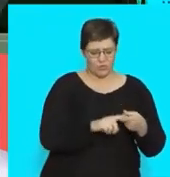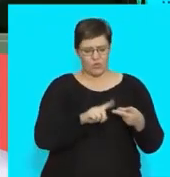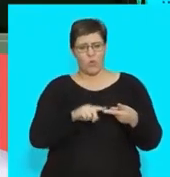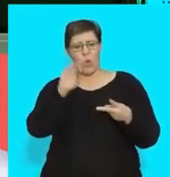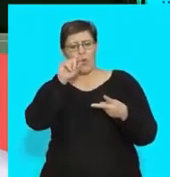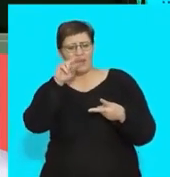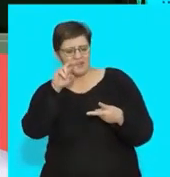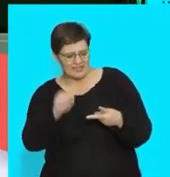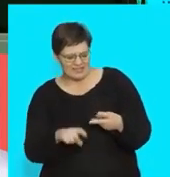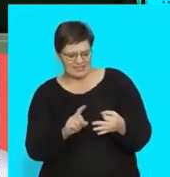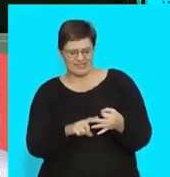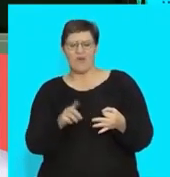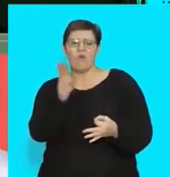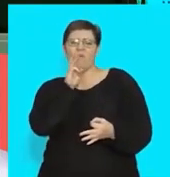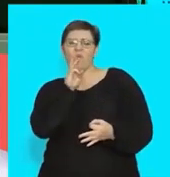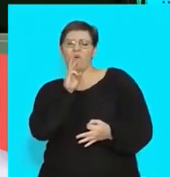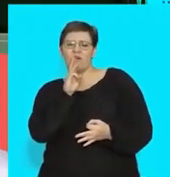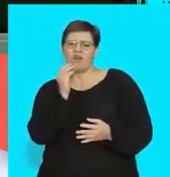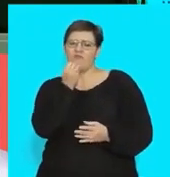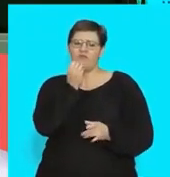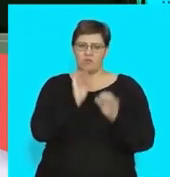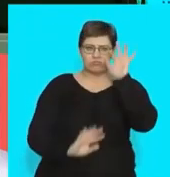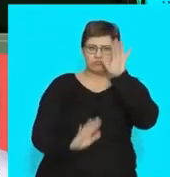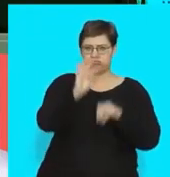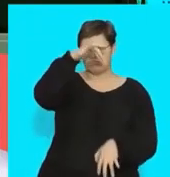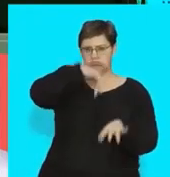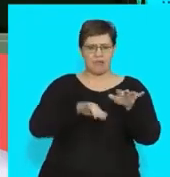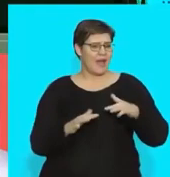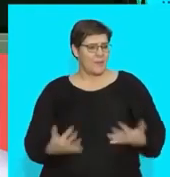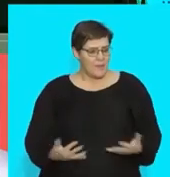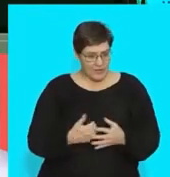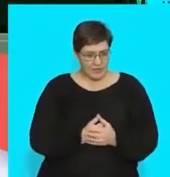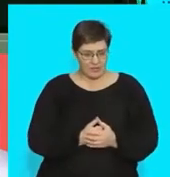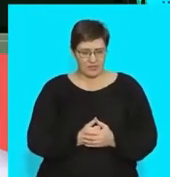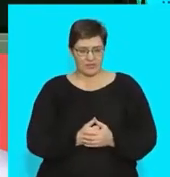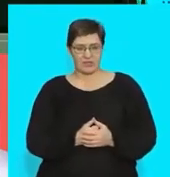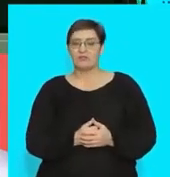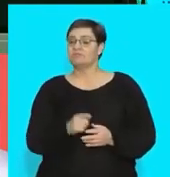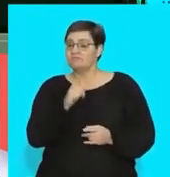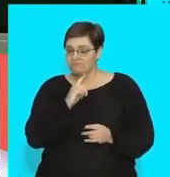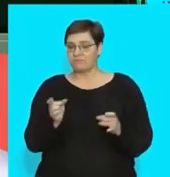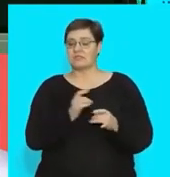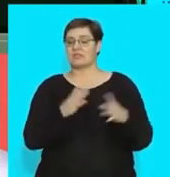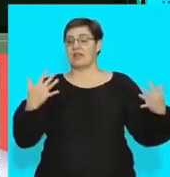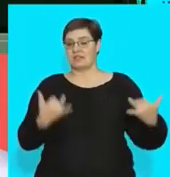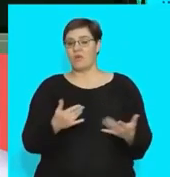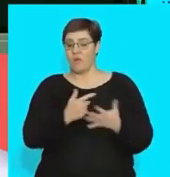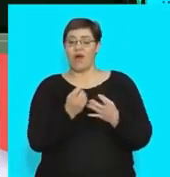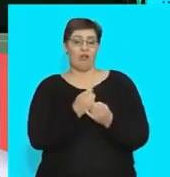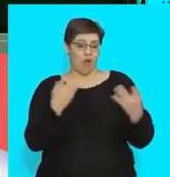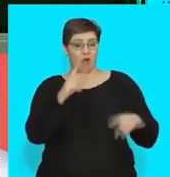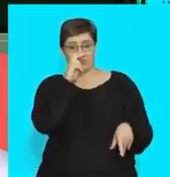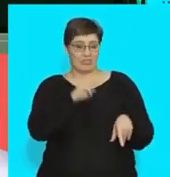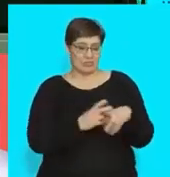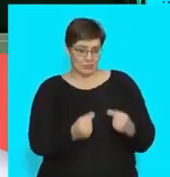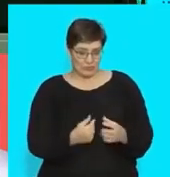right? How water and food move through the plants, all of that stuff, right? And we're going to start now because there's a lot of things that we're going to